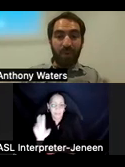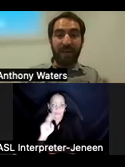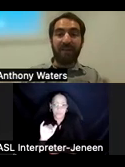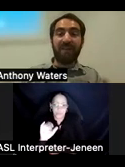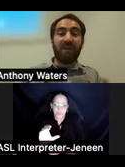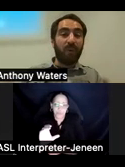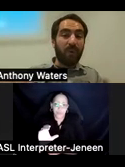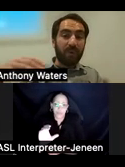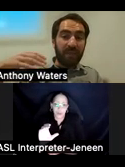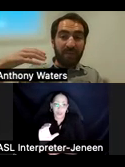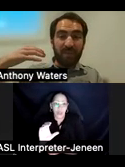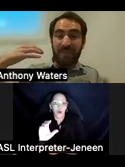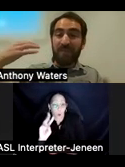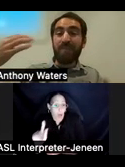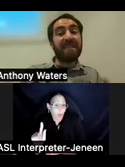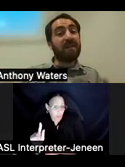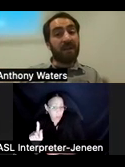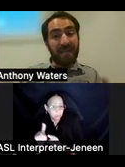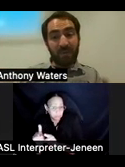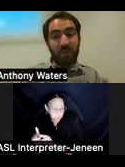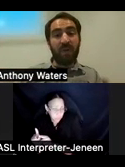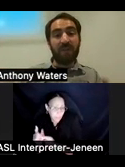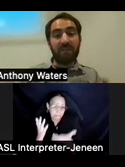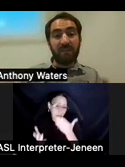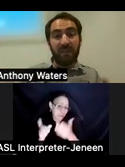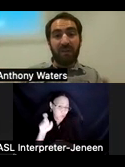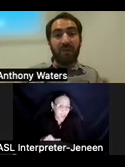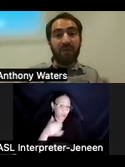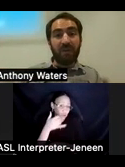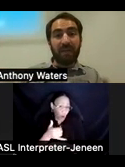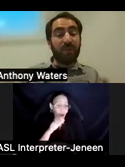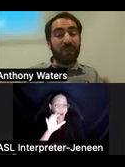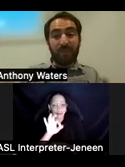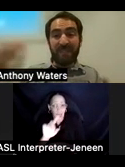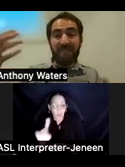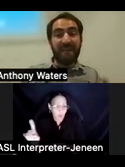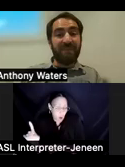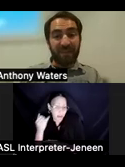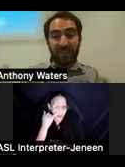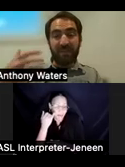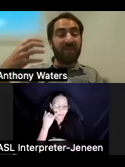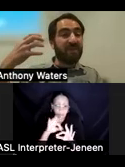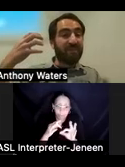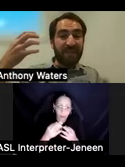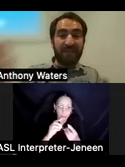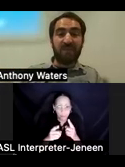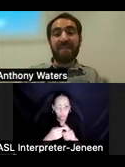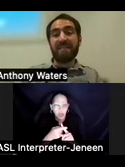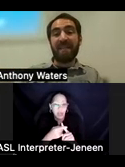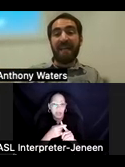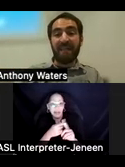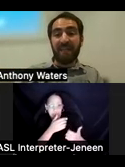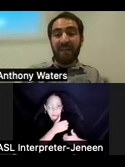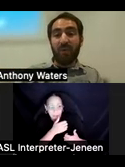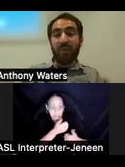City Well, or sometimes you may need to call 911. Or if your loved one is a veteran, there's a veterans